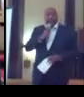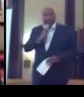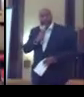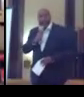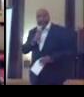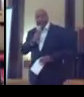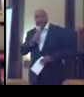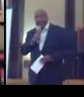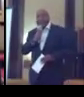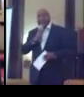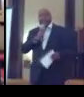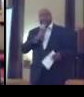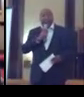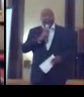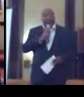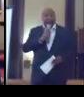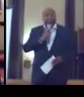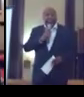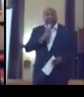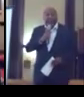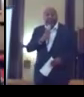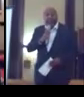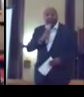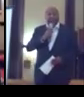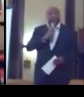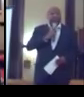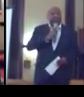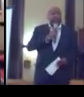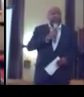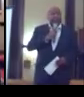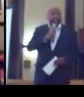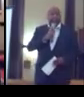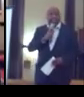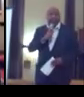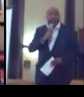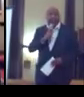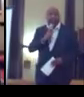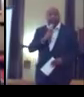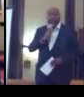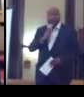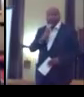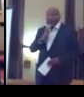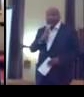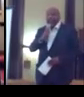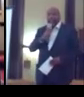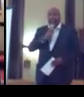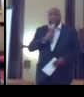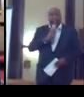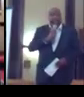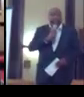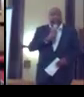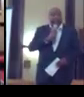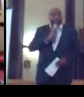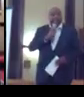during those 30 years, 10 of those years, I lived on 4,000 blocks of things that. On